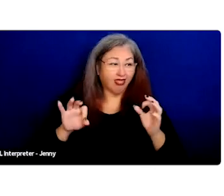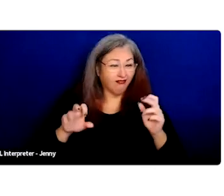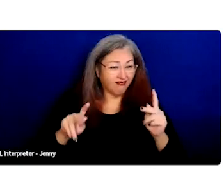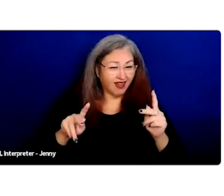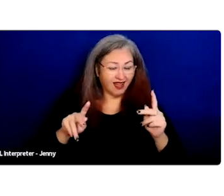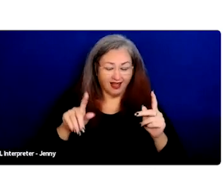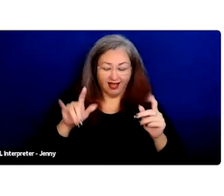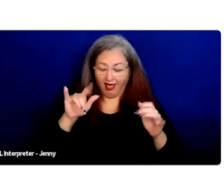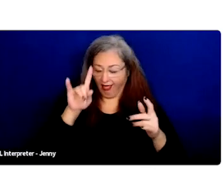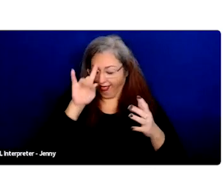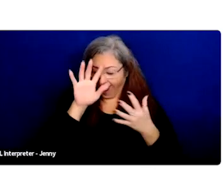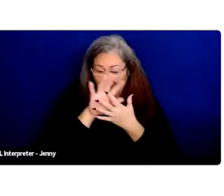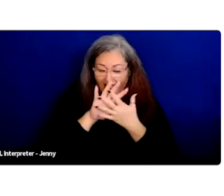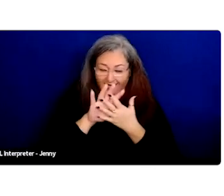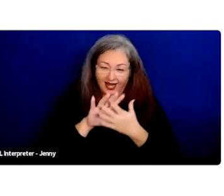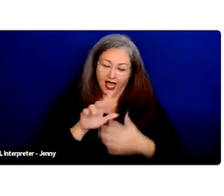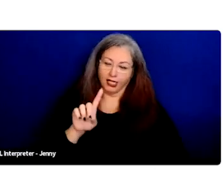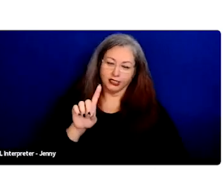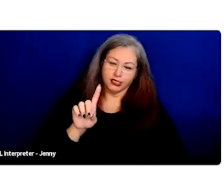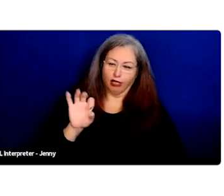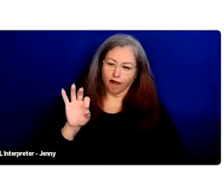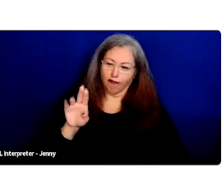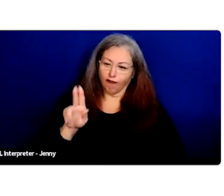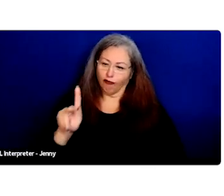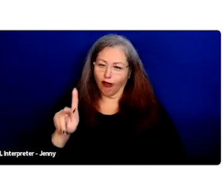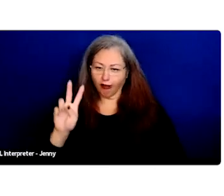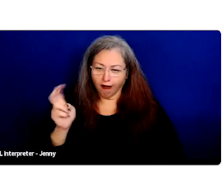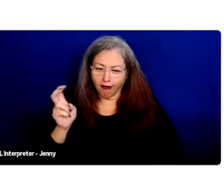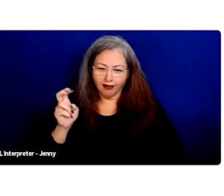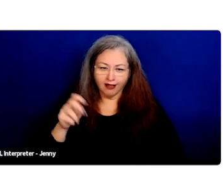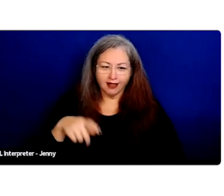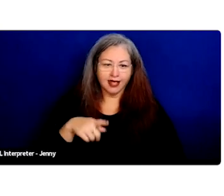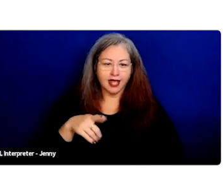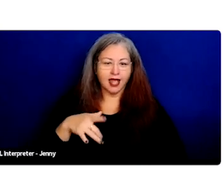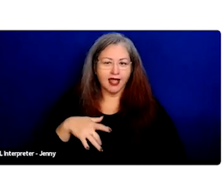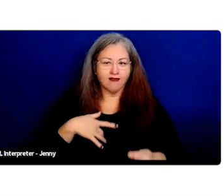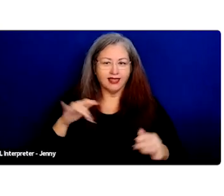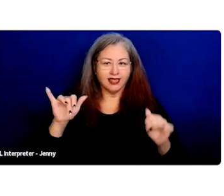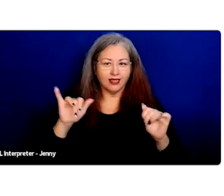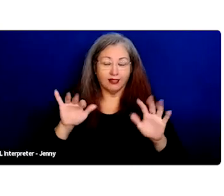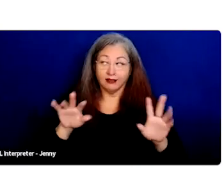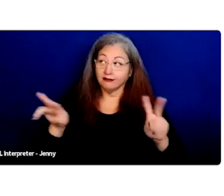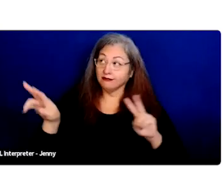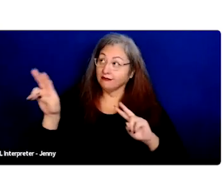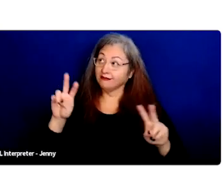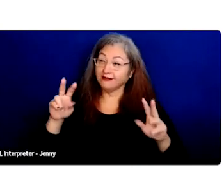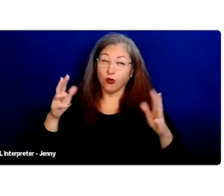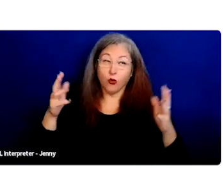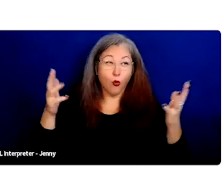fog of the fuck, and really like feeling like what is happening.